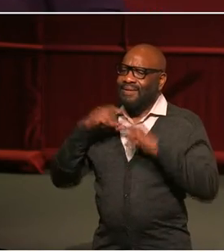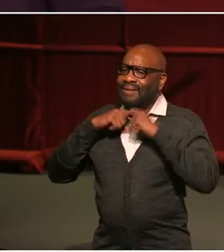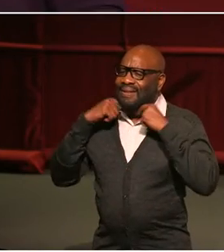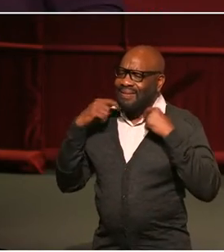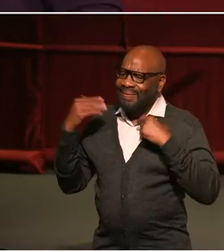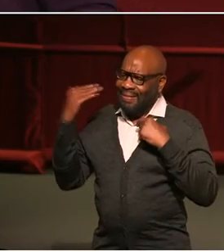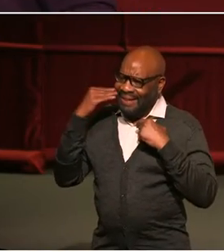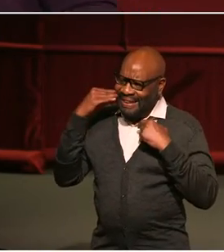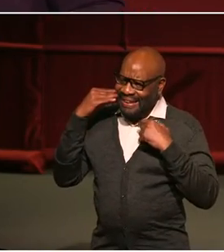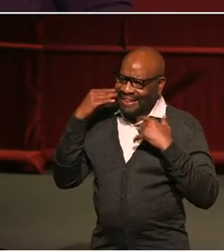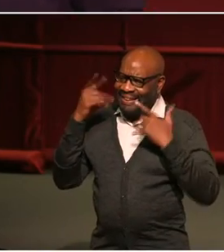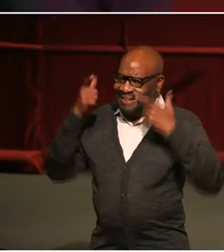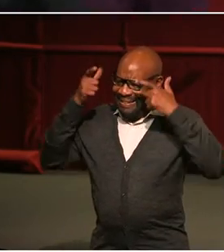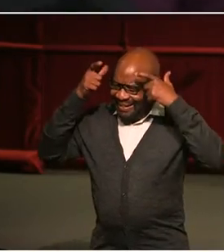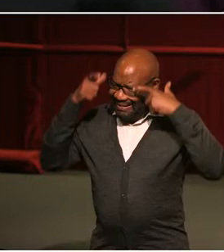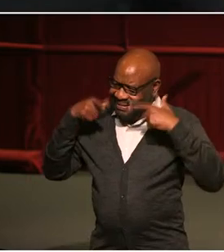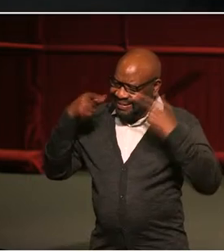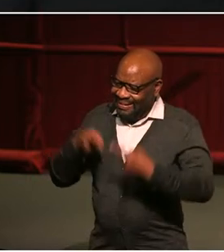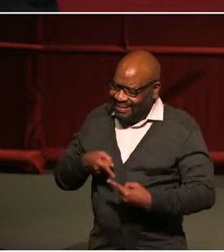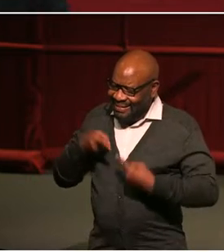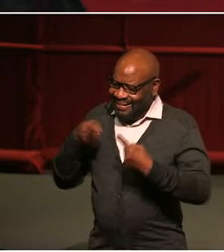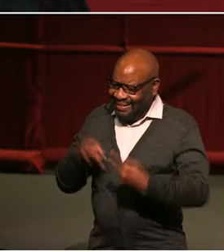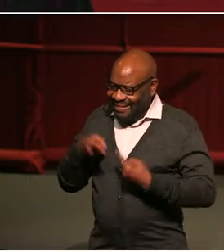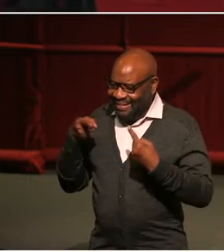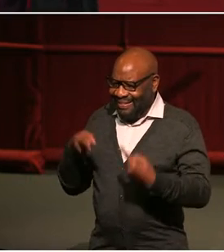Better than a big head.